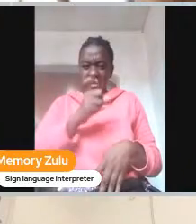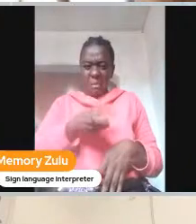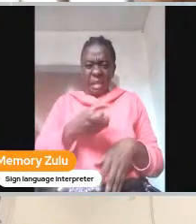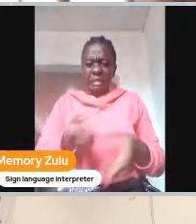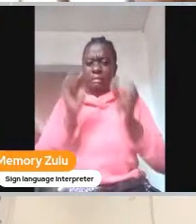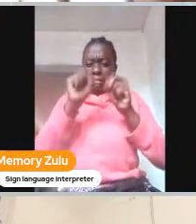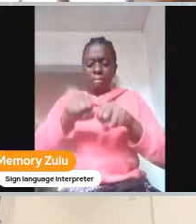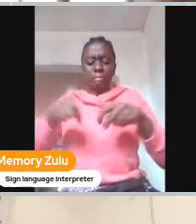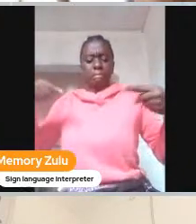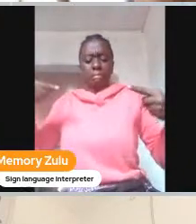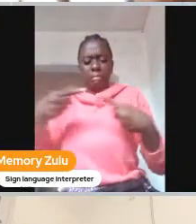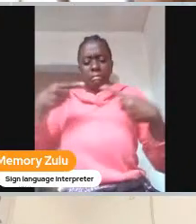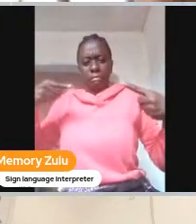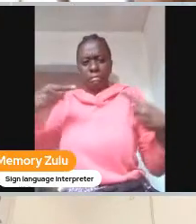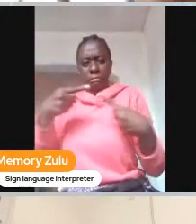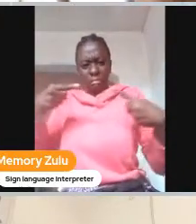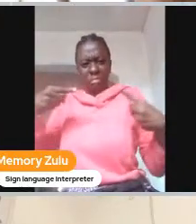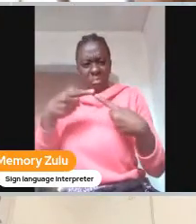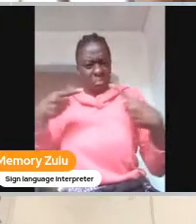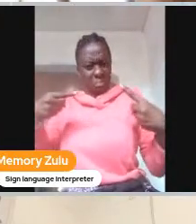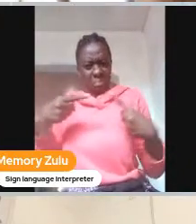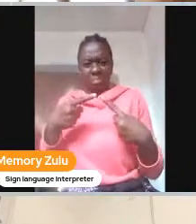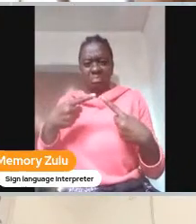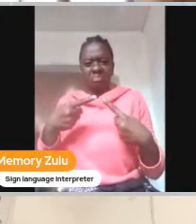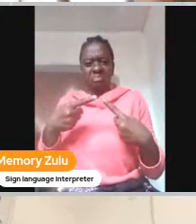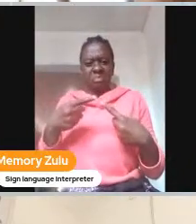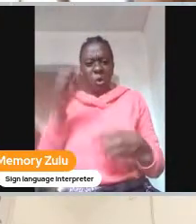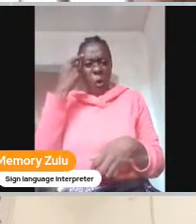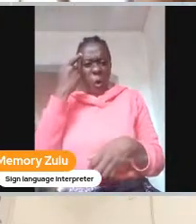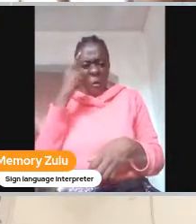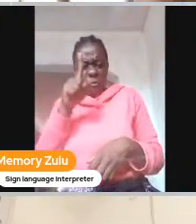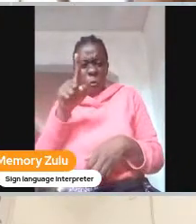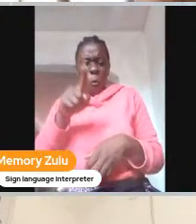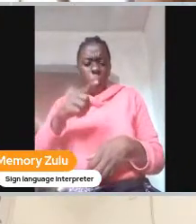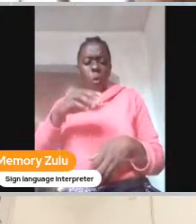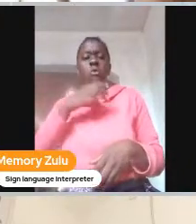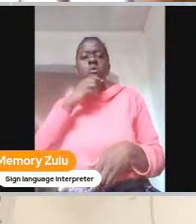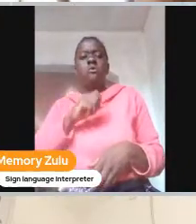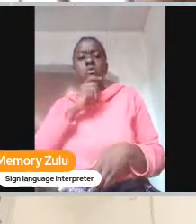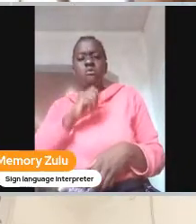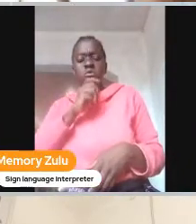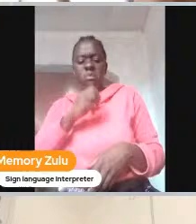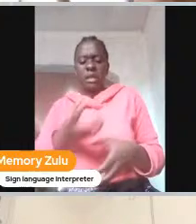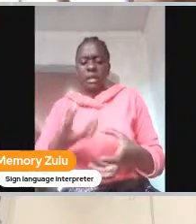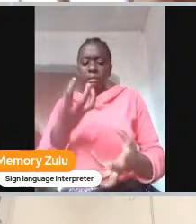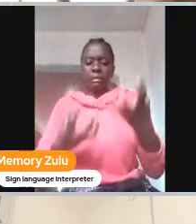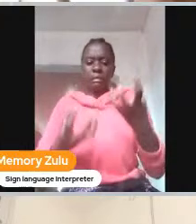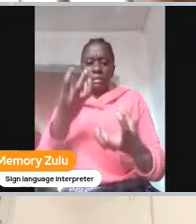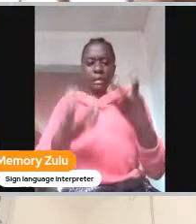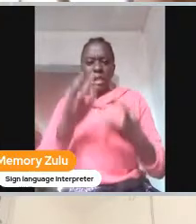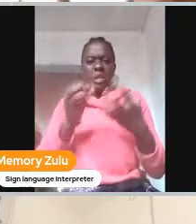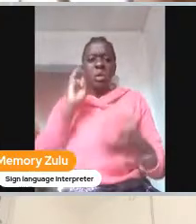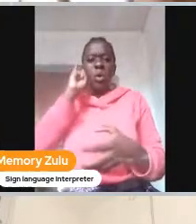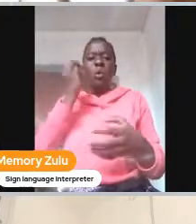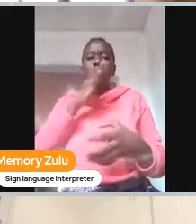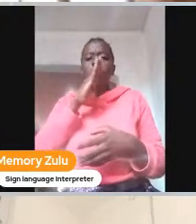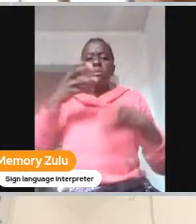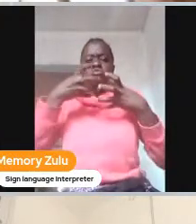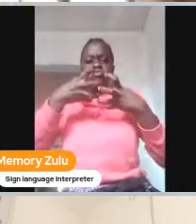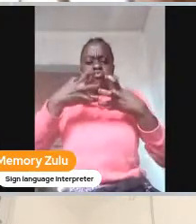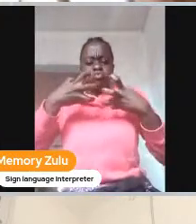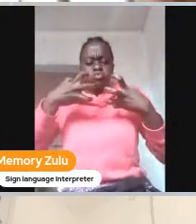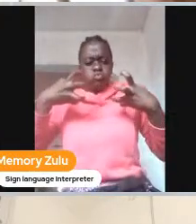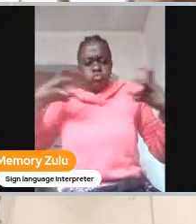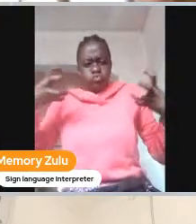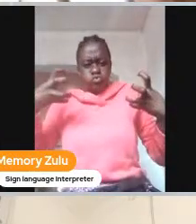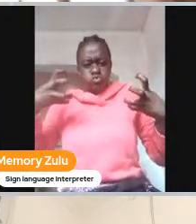have, for a man, the testes will be swollen. For a lady, even the labias, they get swollen. I think those are,